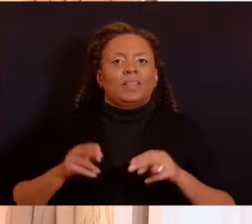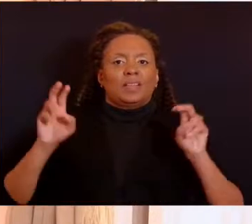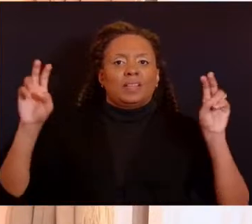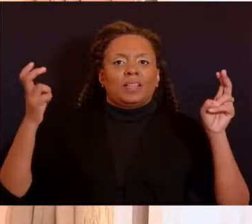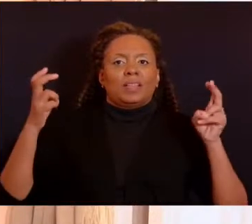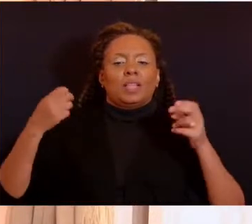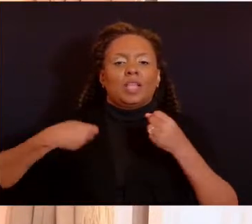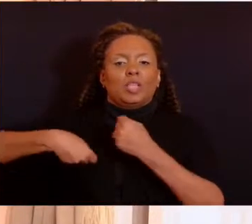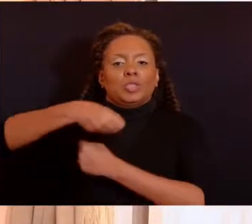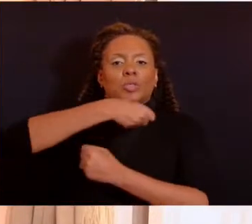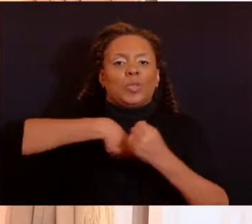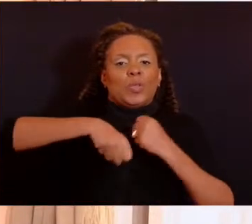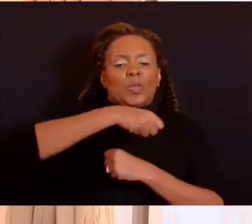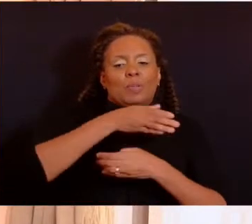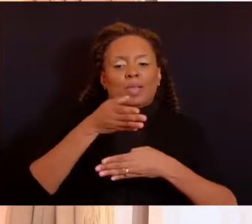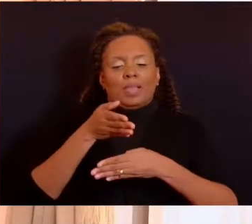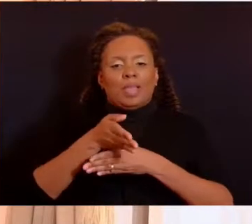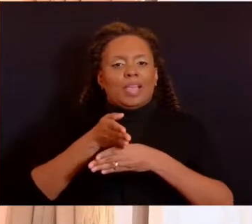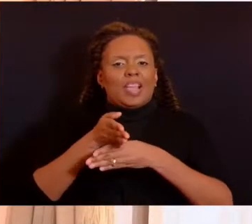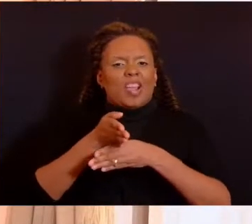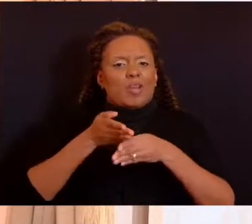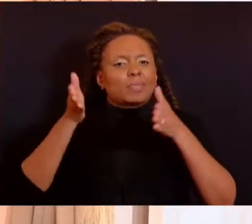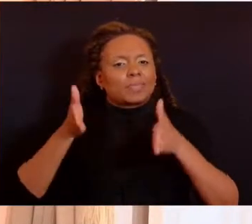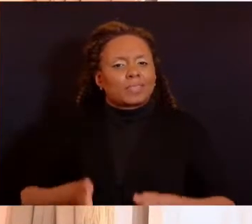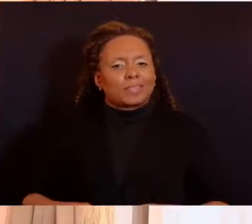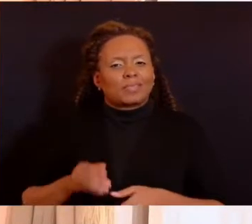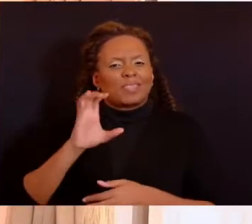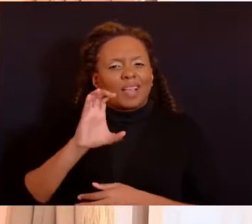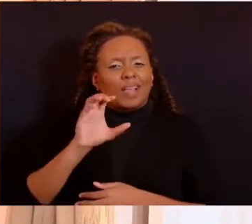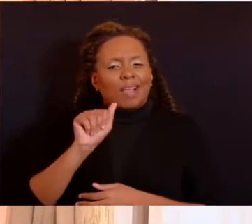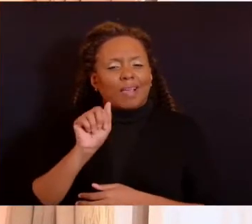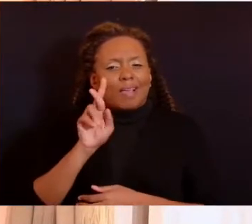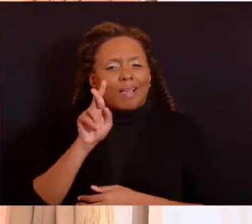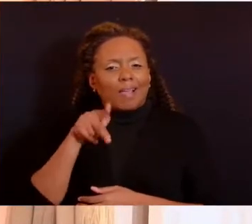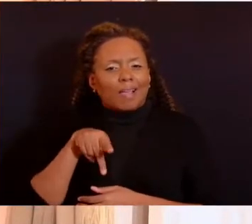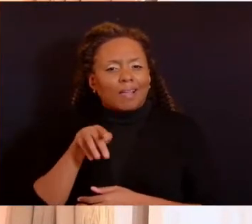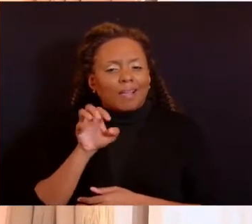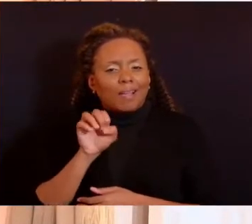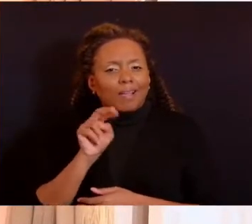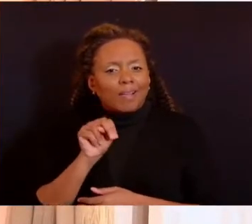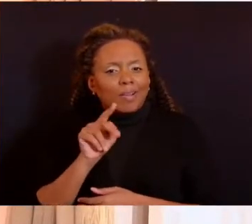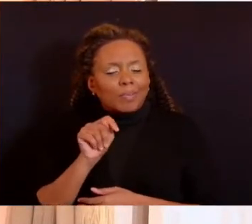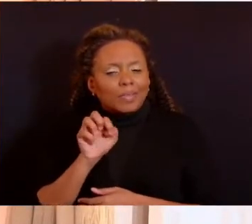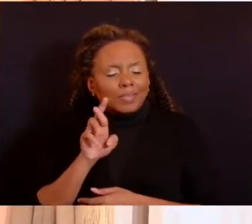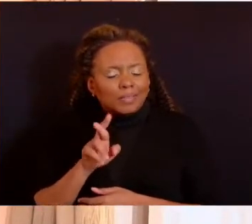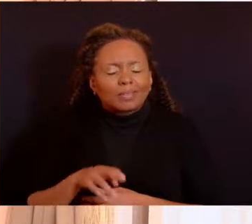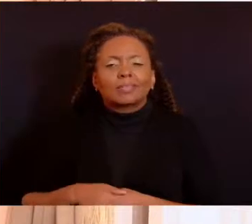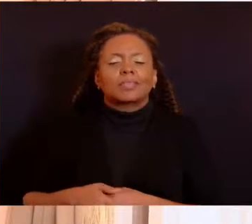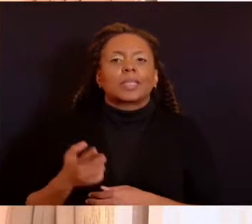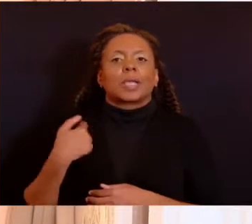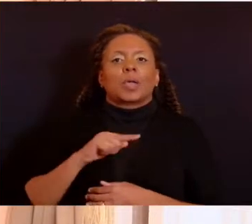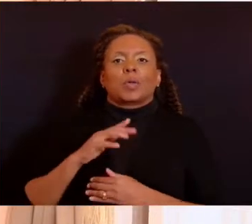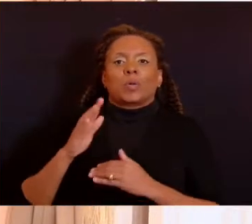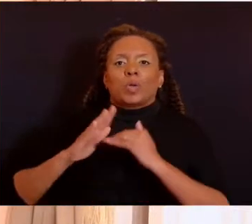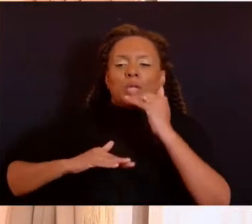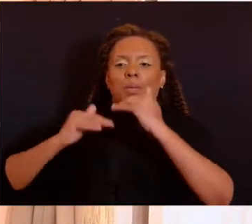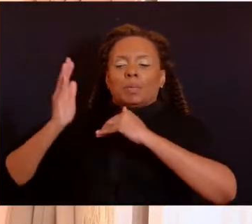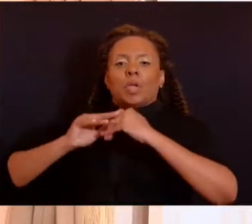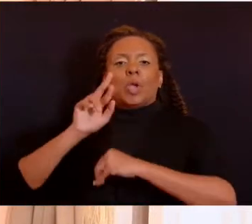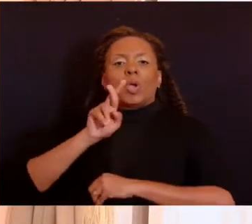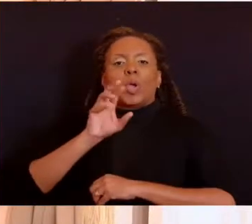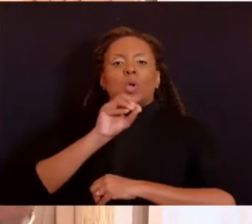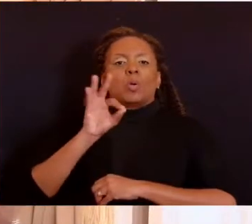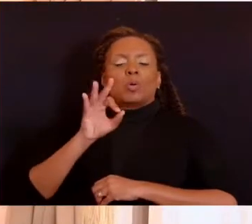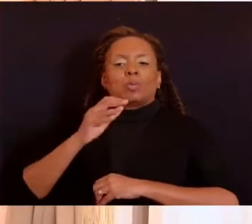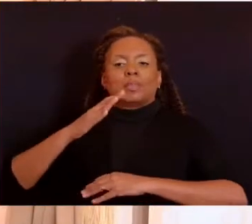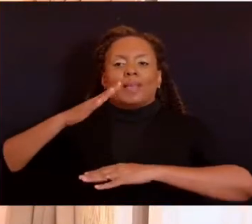enough carpenters to fix roofs at the time. As a result of that, we got into the habit of building flat roof houses